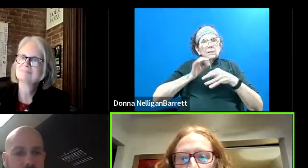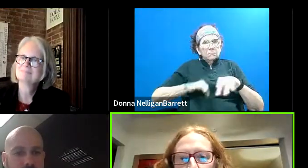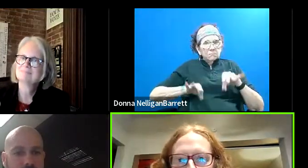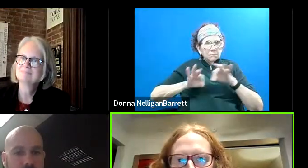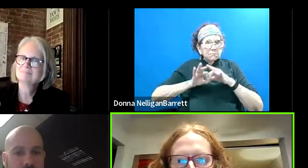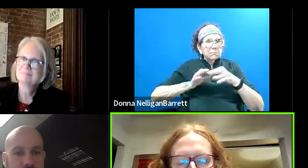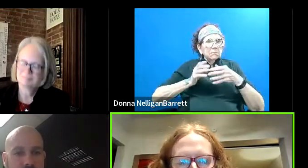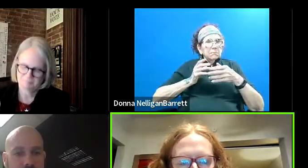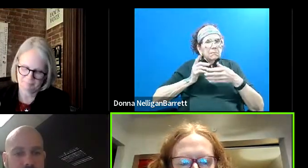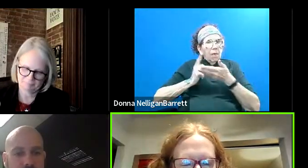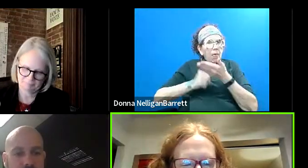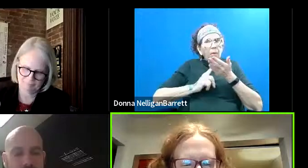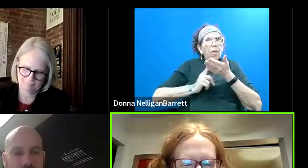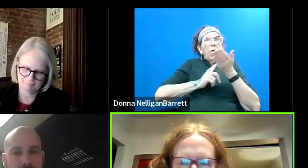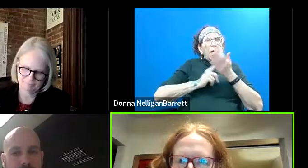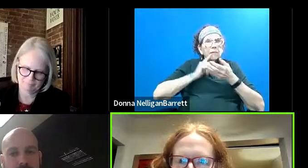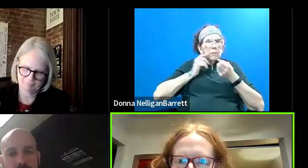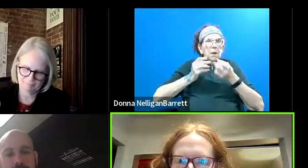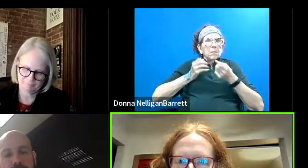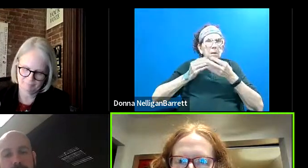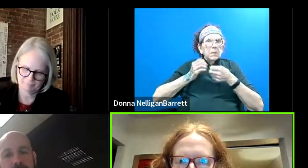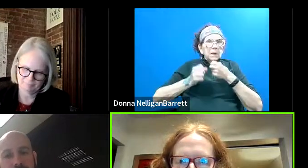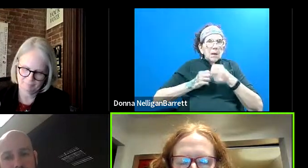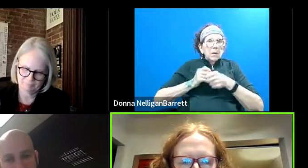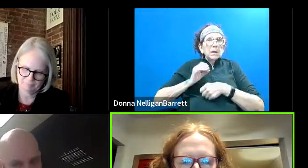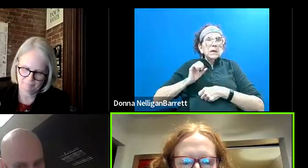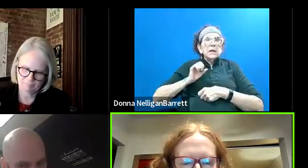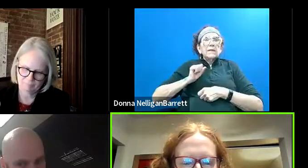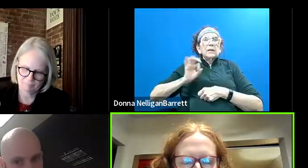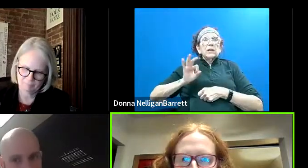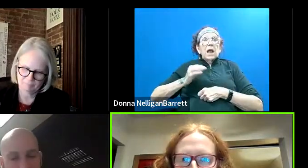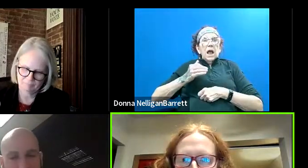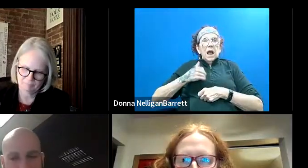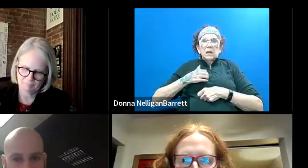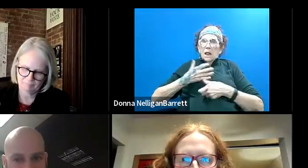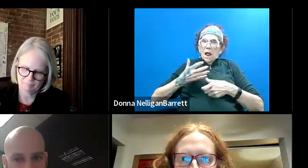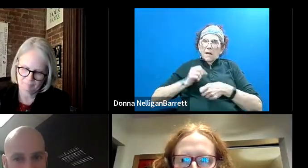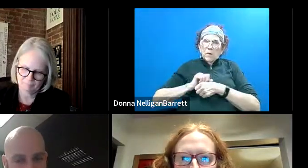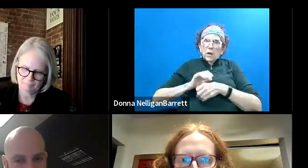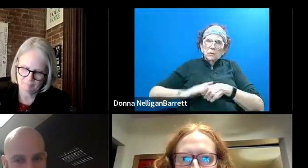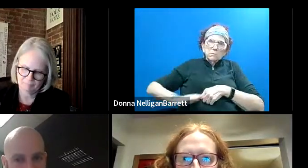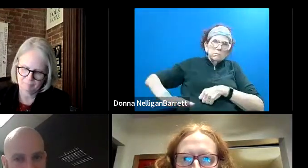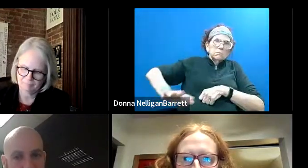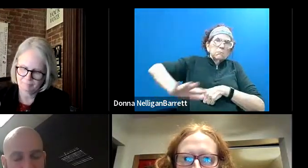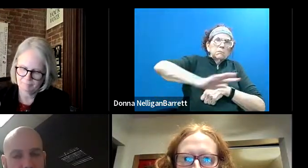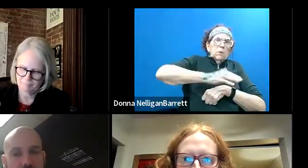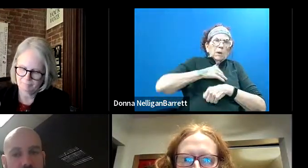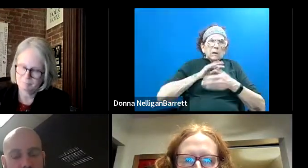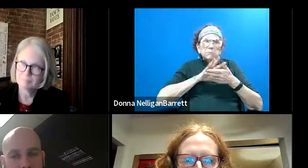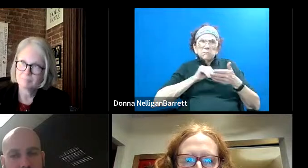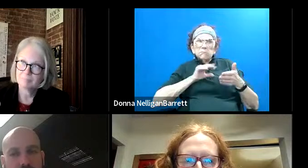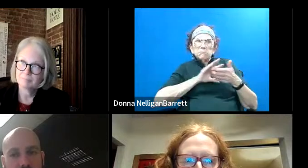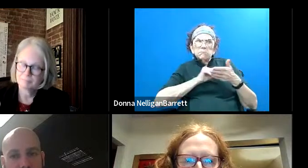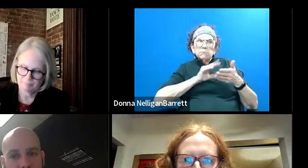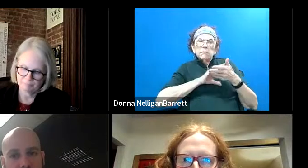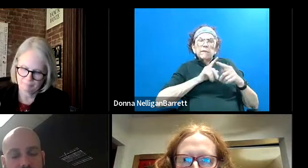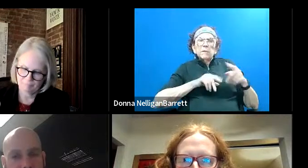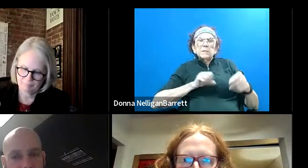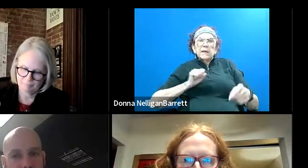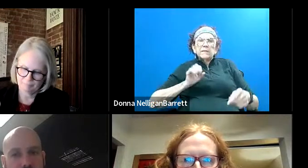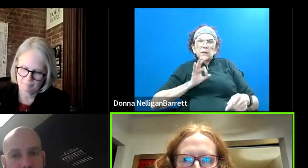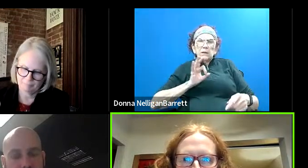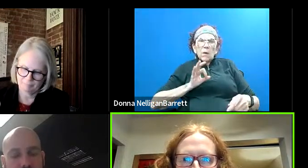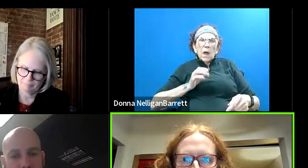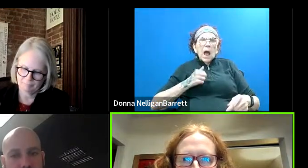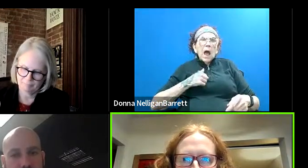really great work in that area that we're trying to learn from right now, but we'd love to connect on that work. I'd love to learn more about that.